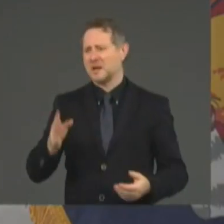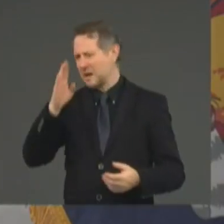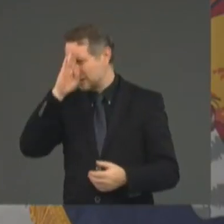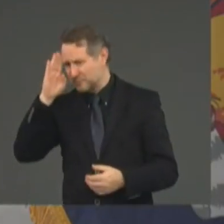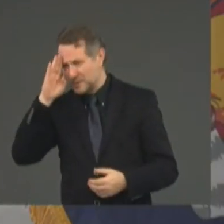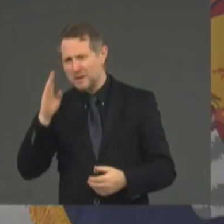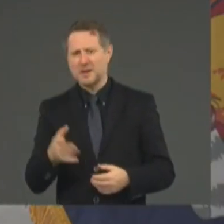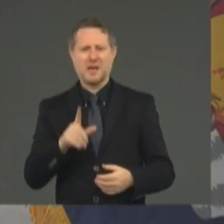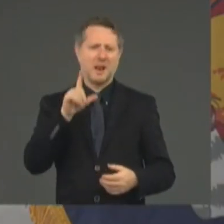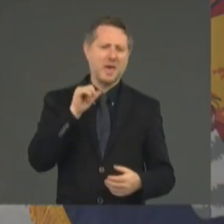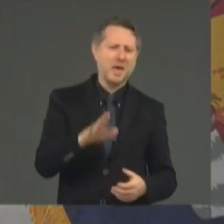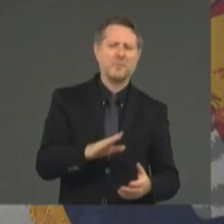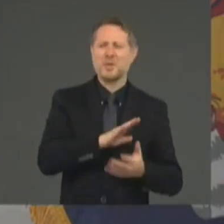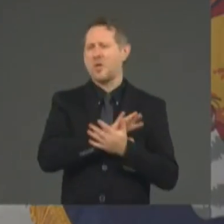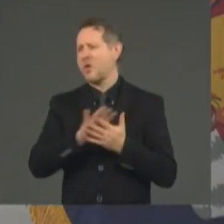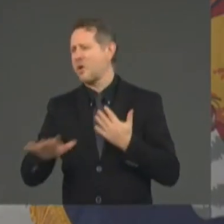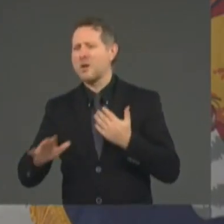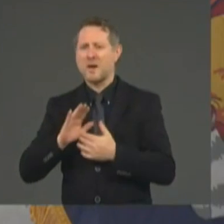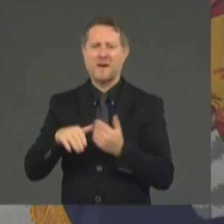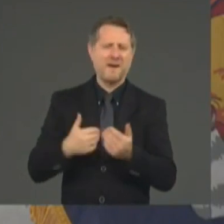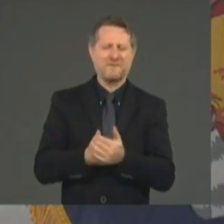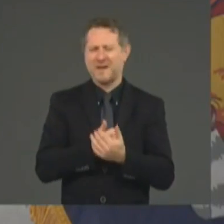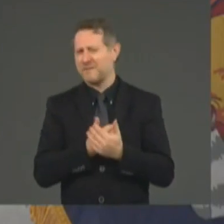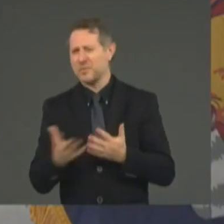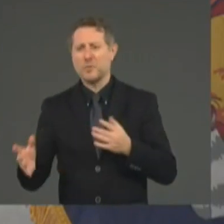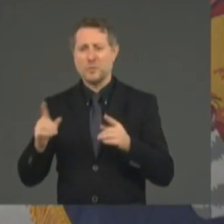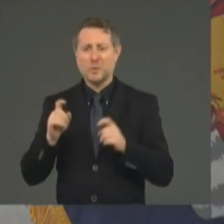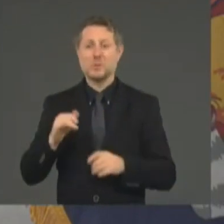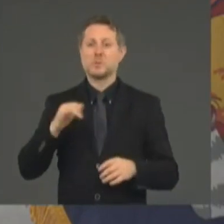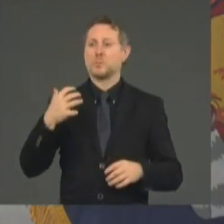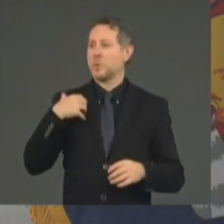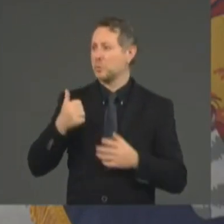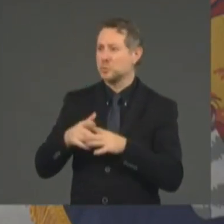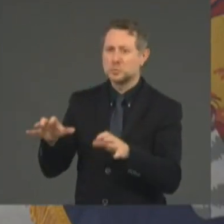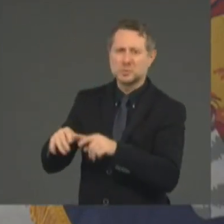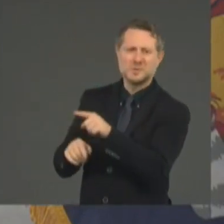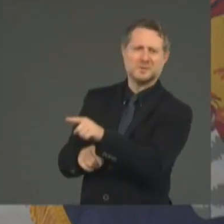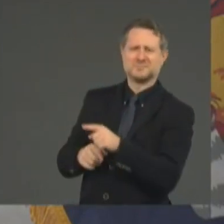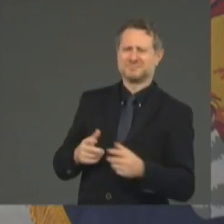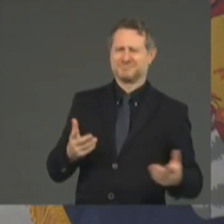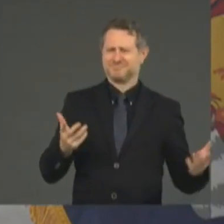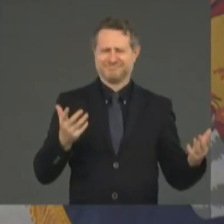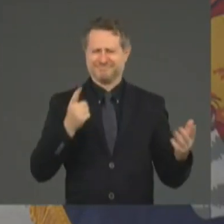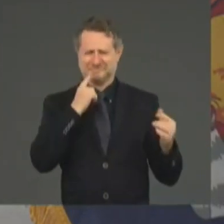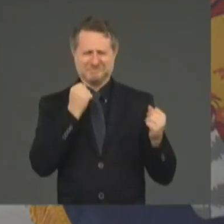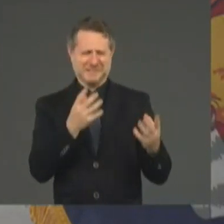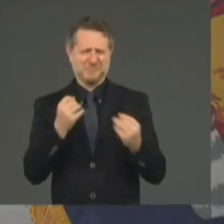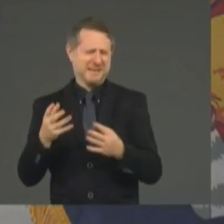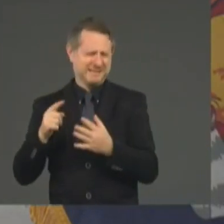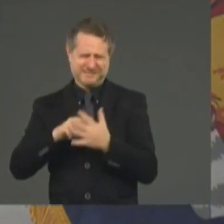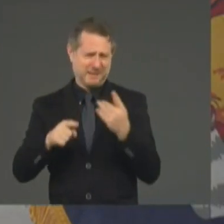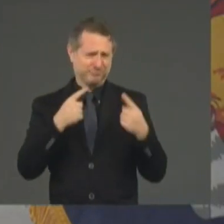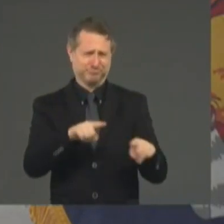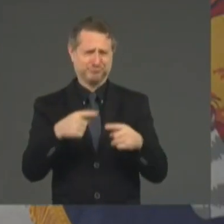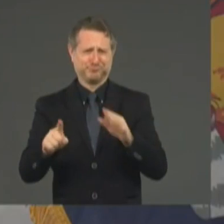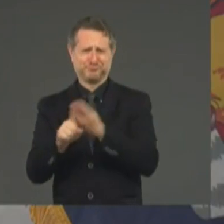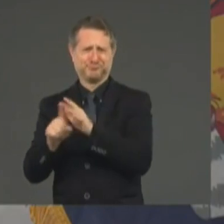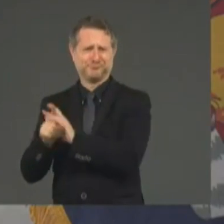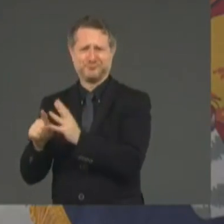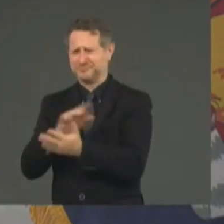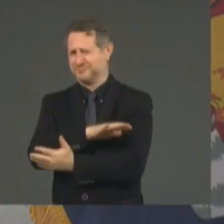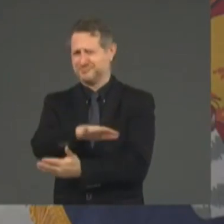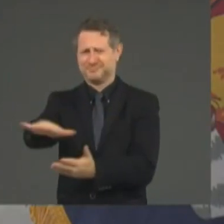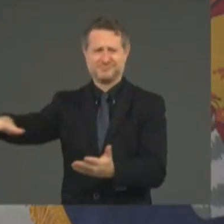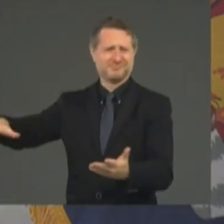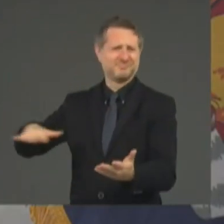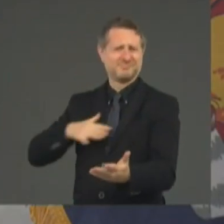that, nursing homes are doing that, employers are doing that. So that is nothing new. We just